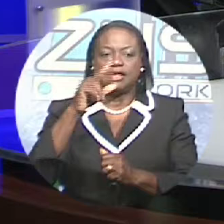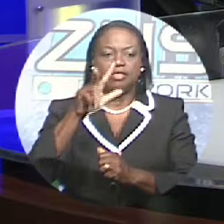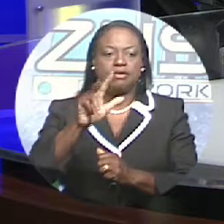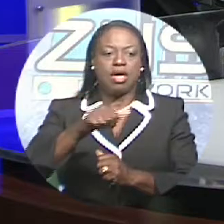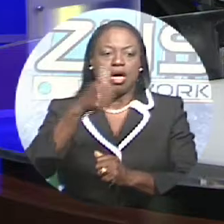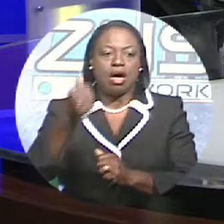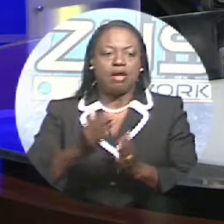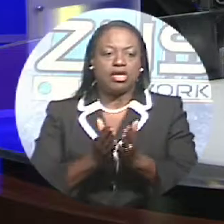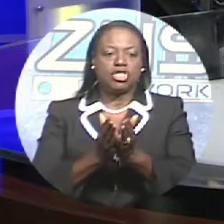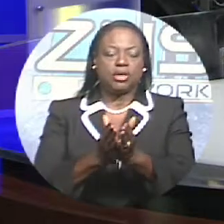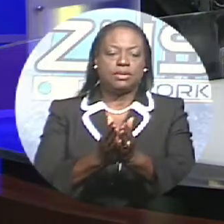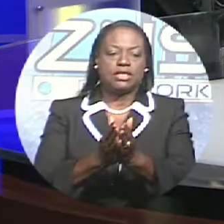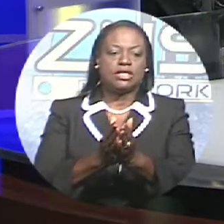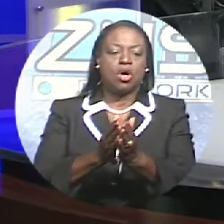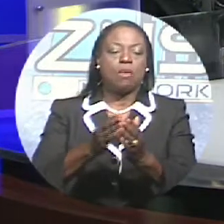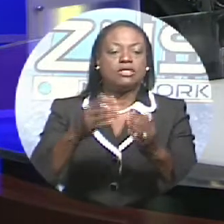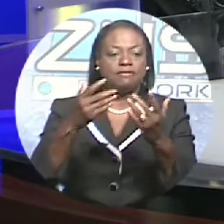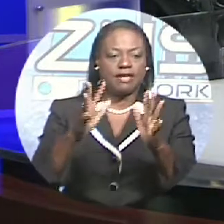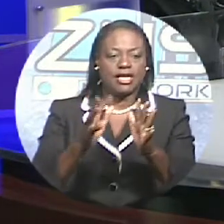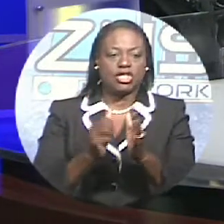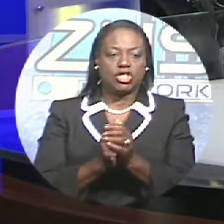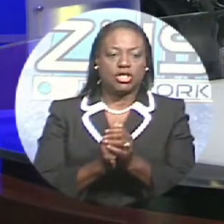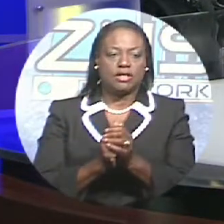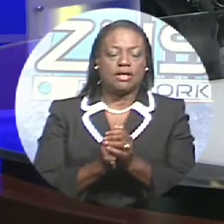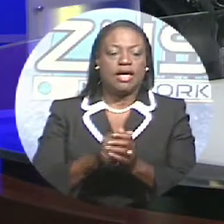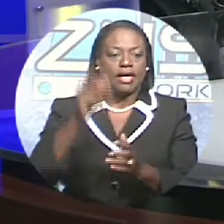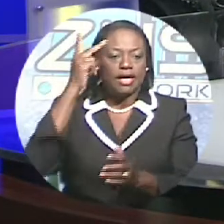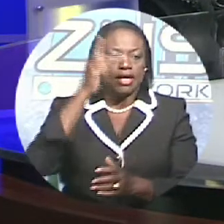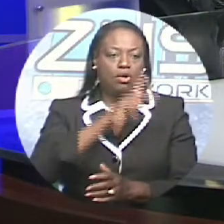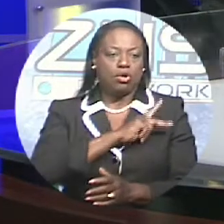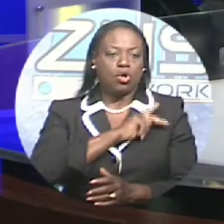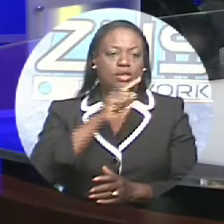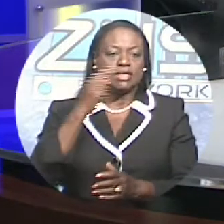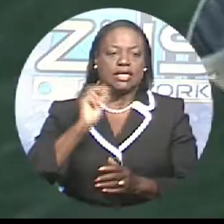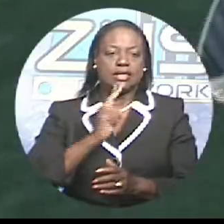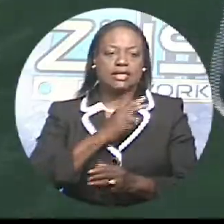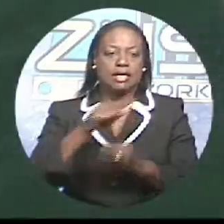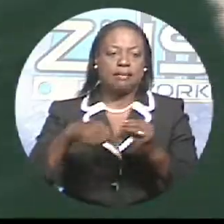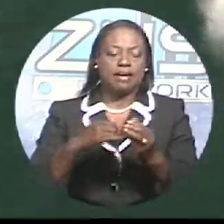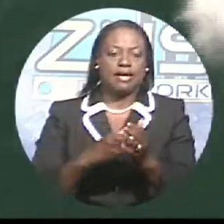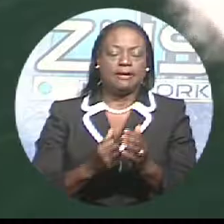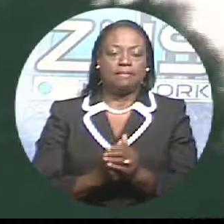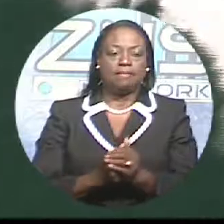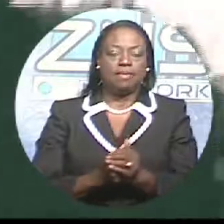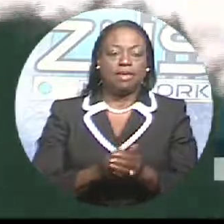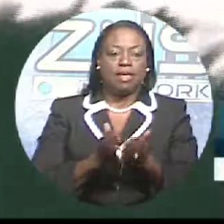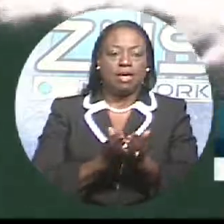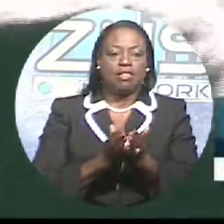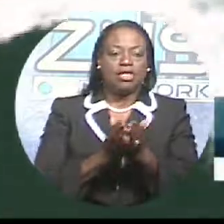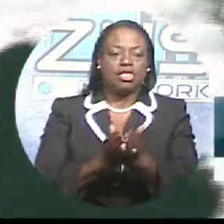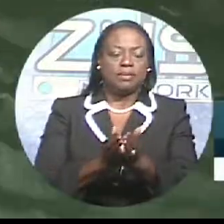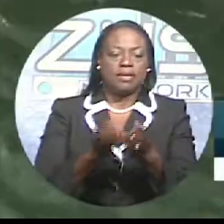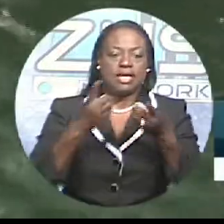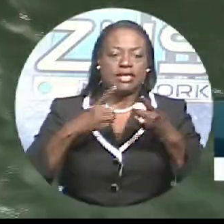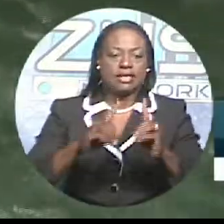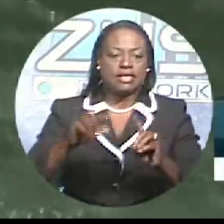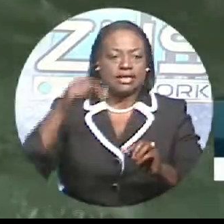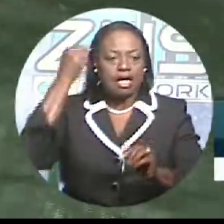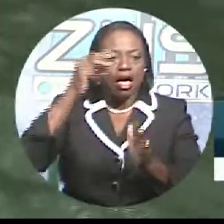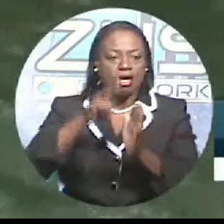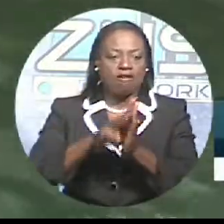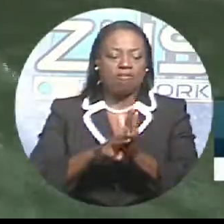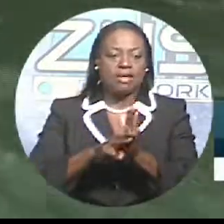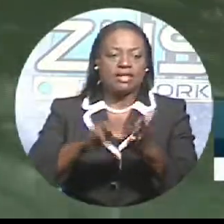nearing completion. Canino Knowles tonight updates us on the progress. It's been months since government signed a contract with the Damen shipyard